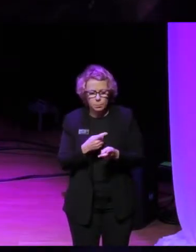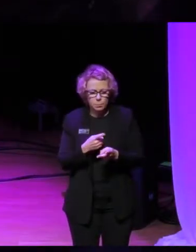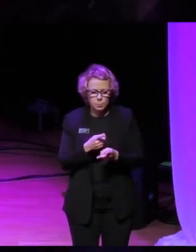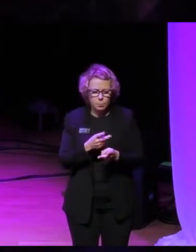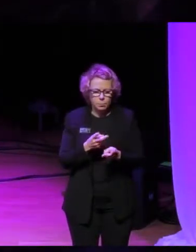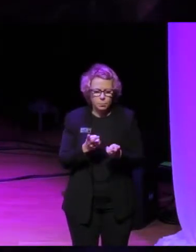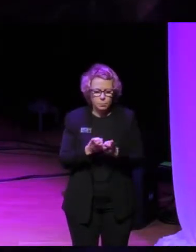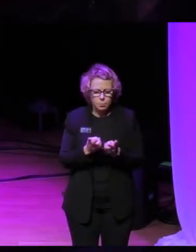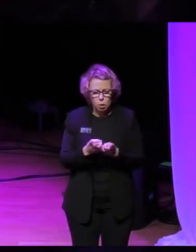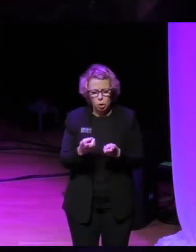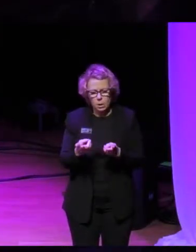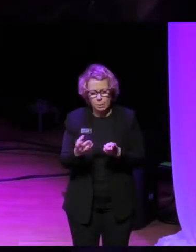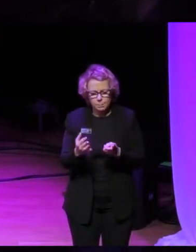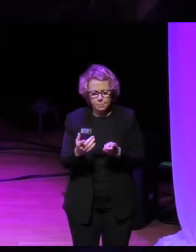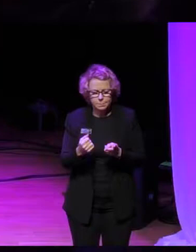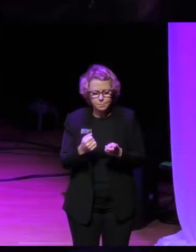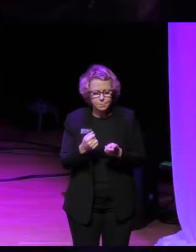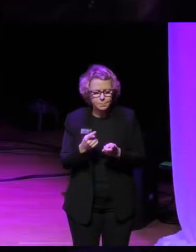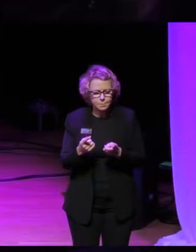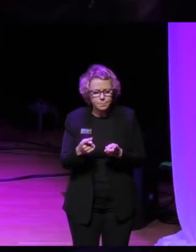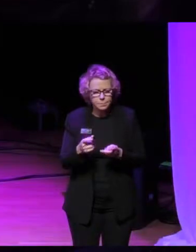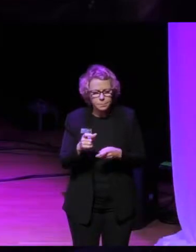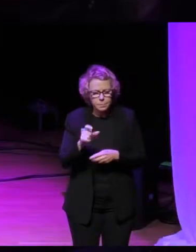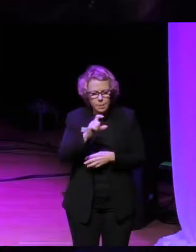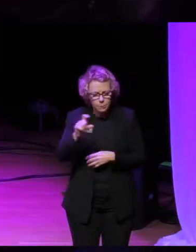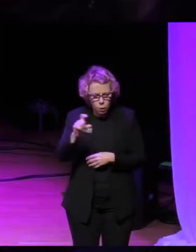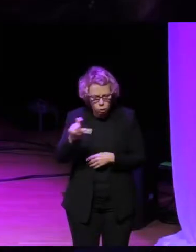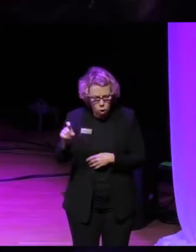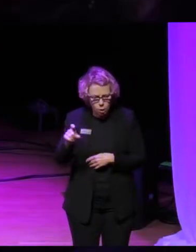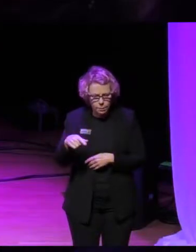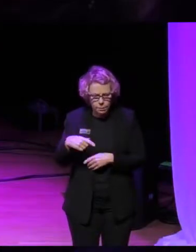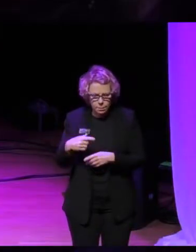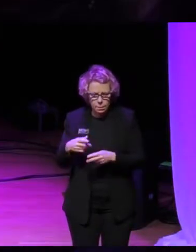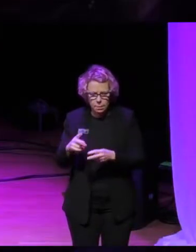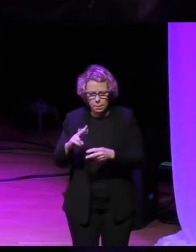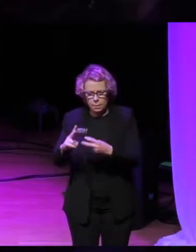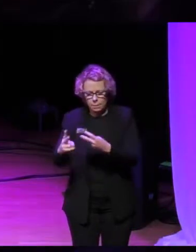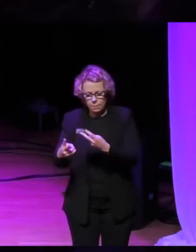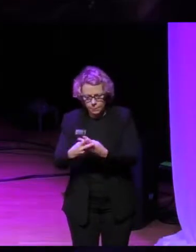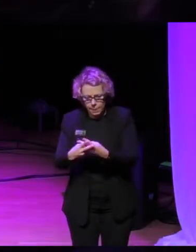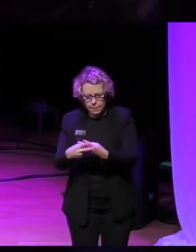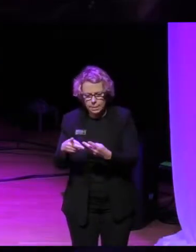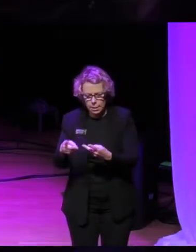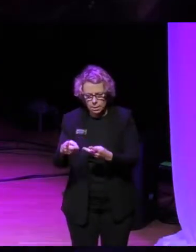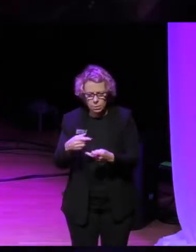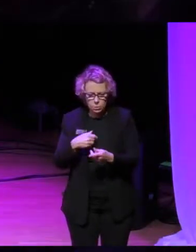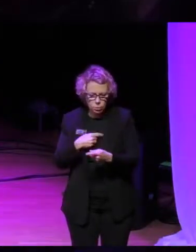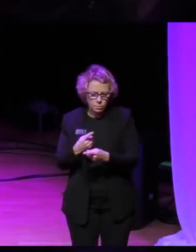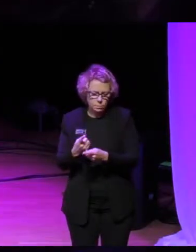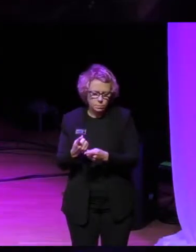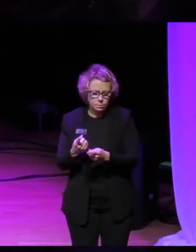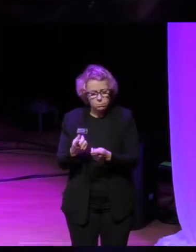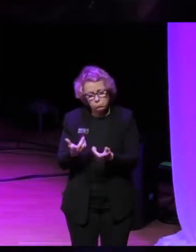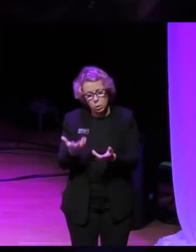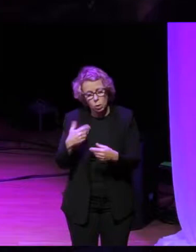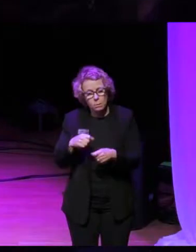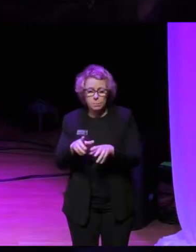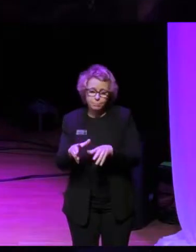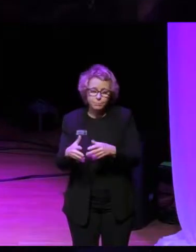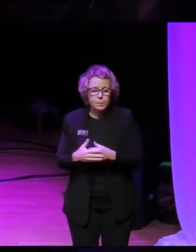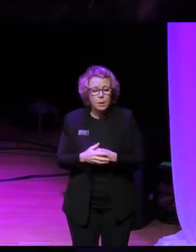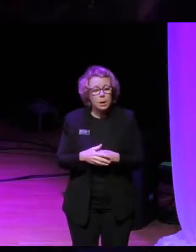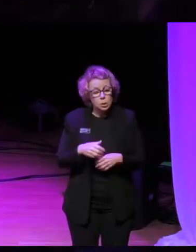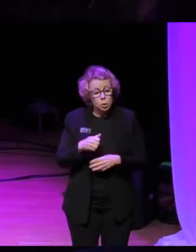willing to do whatever paperwork is required to let Jane Doe appear at her appointment. So really the